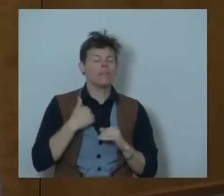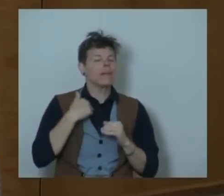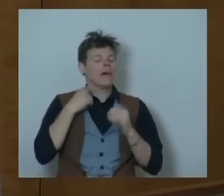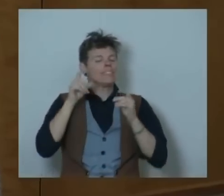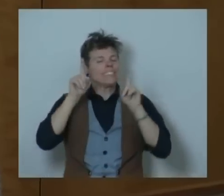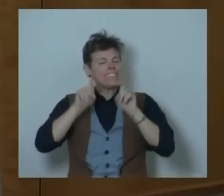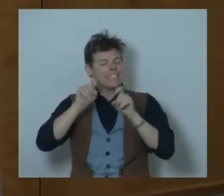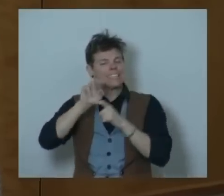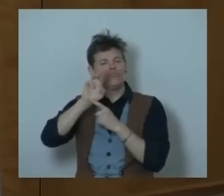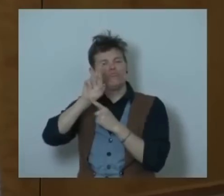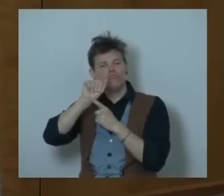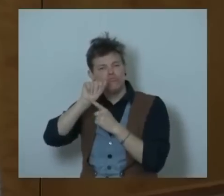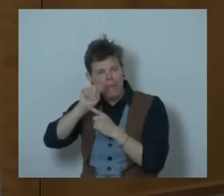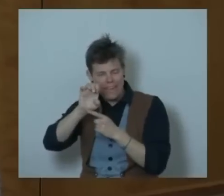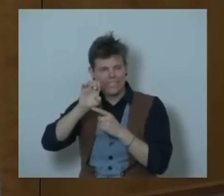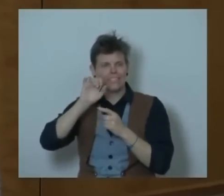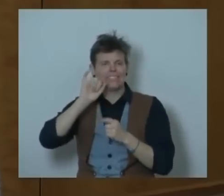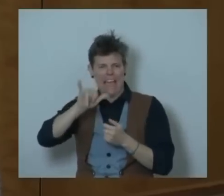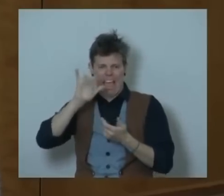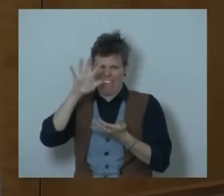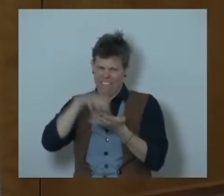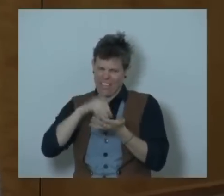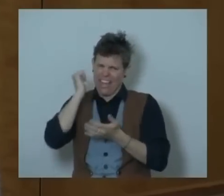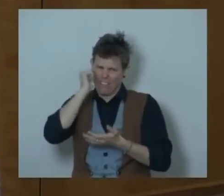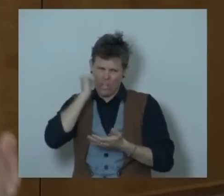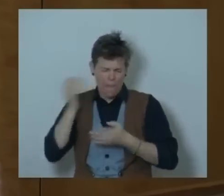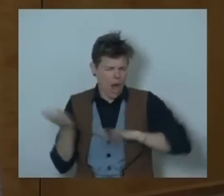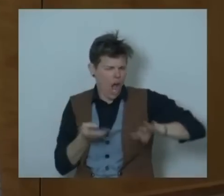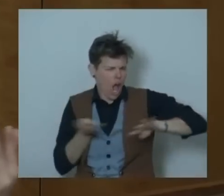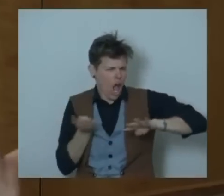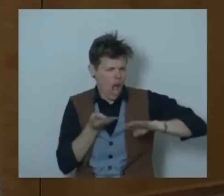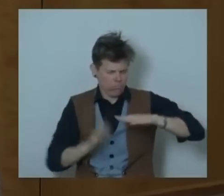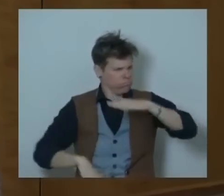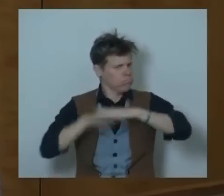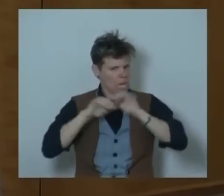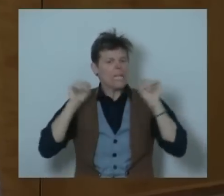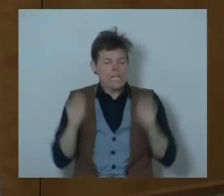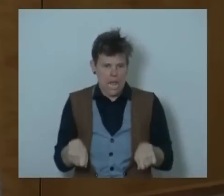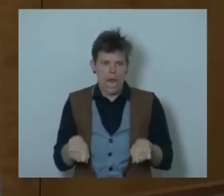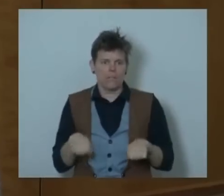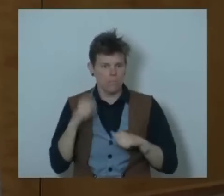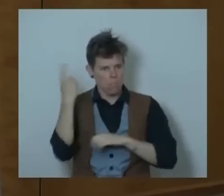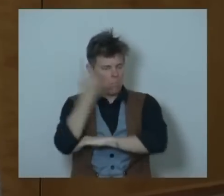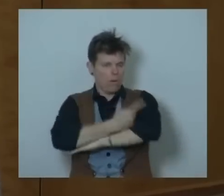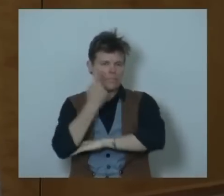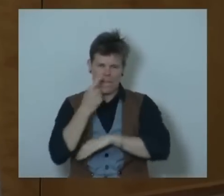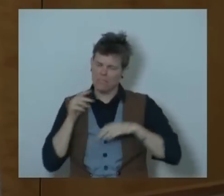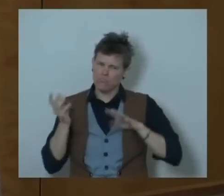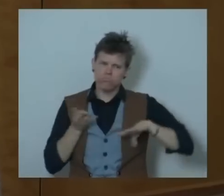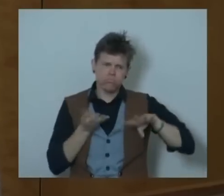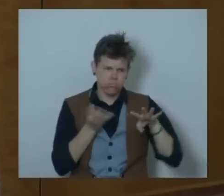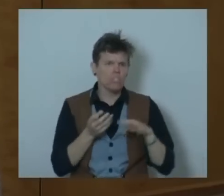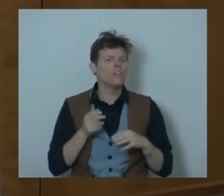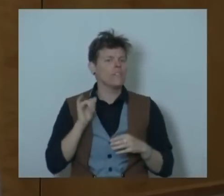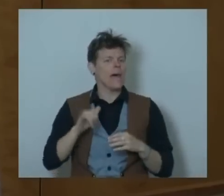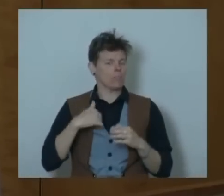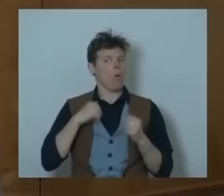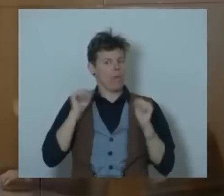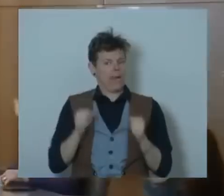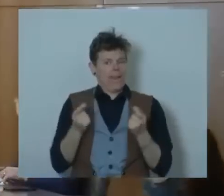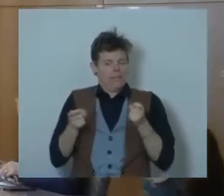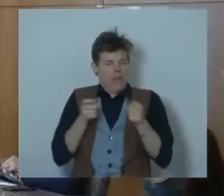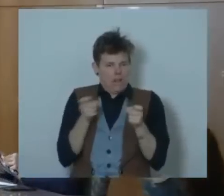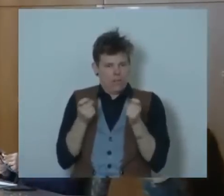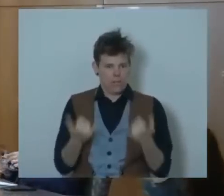5,000 tests a day, that would certainly meet what in our preliminary discussions seem to be a baseline gating criteria. Right, and we